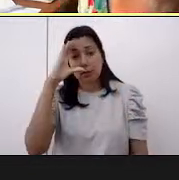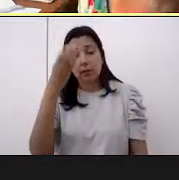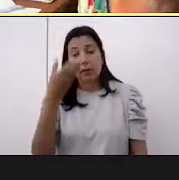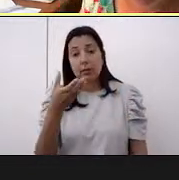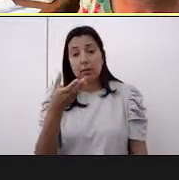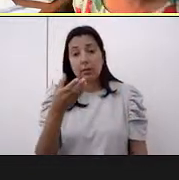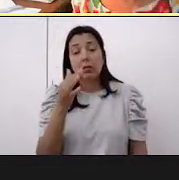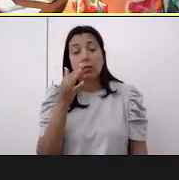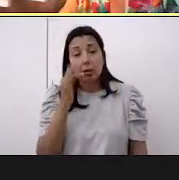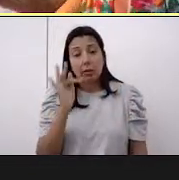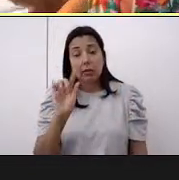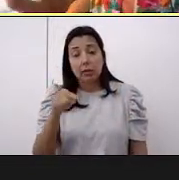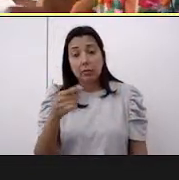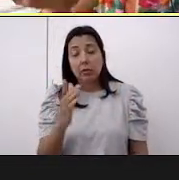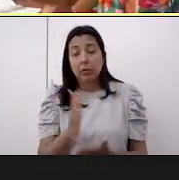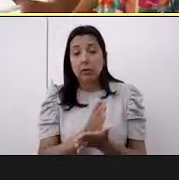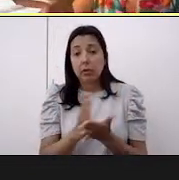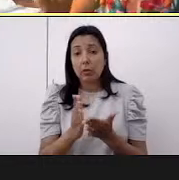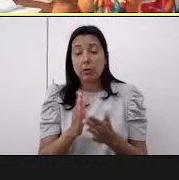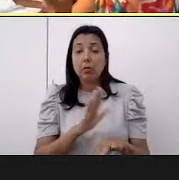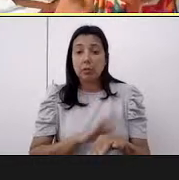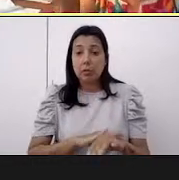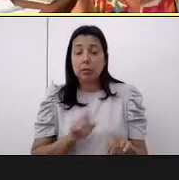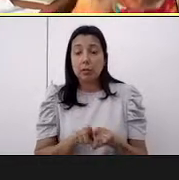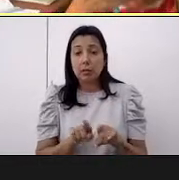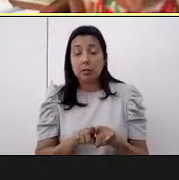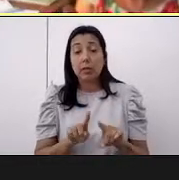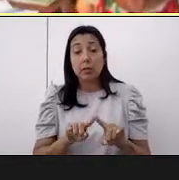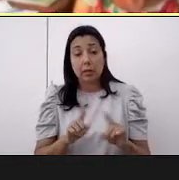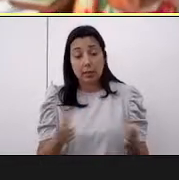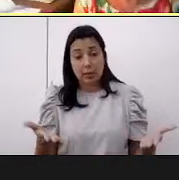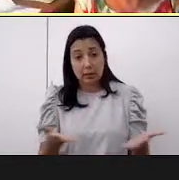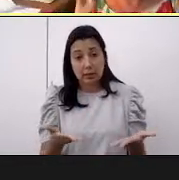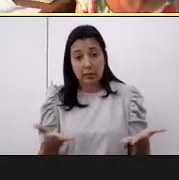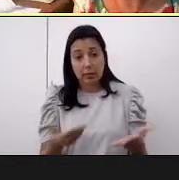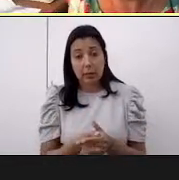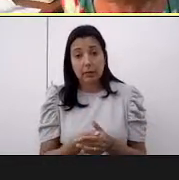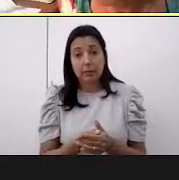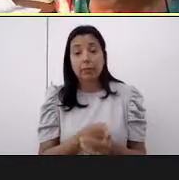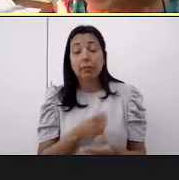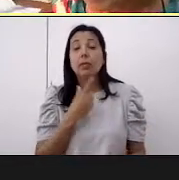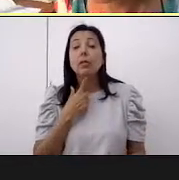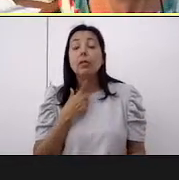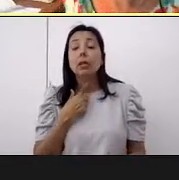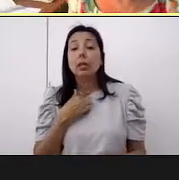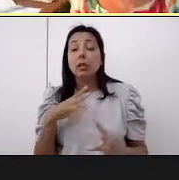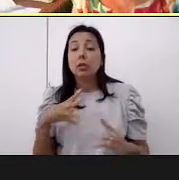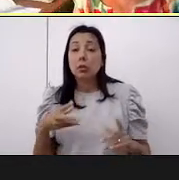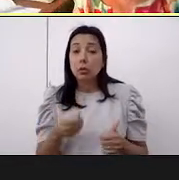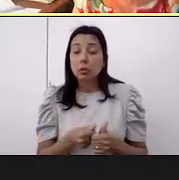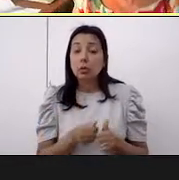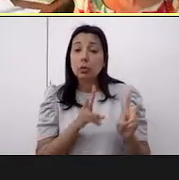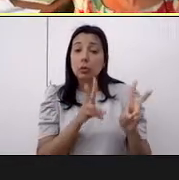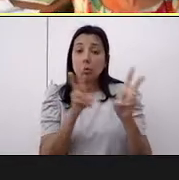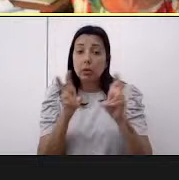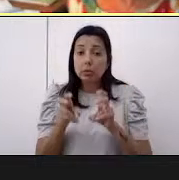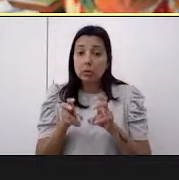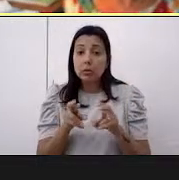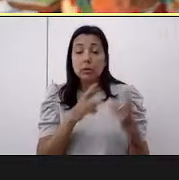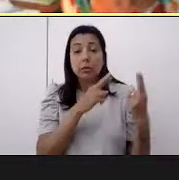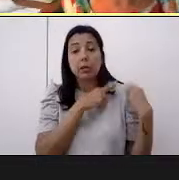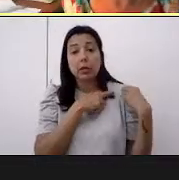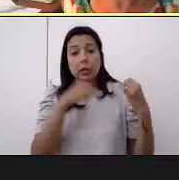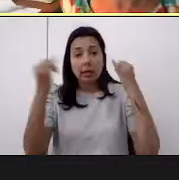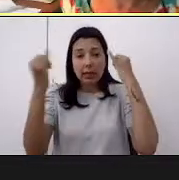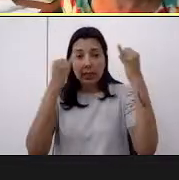let's go now, inspired by this approach of the role of ideas in institutionalization of